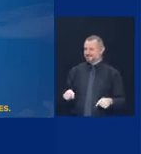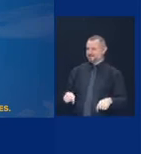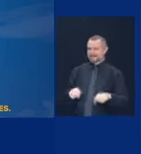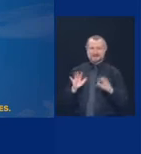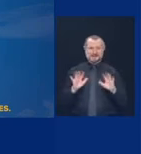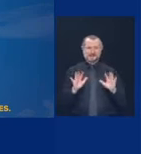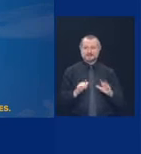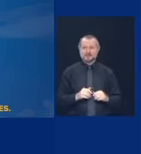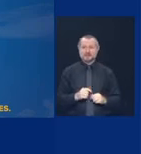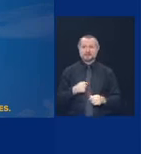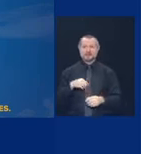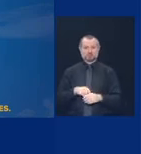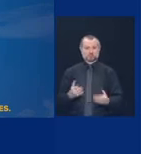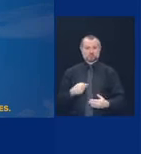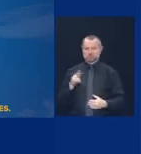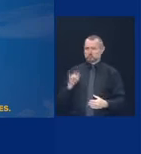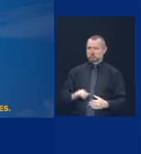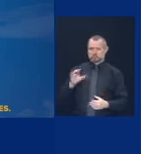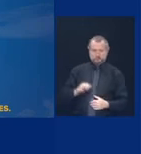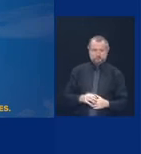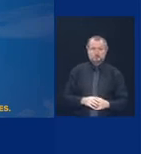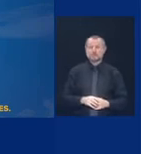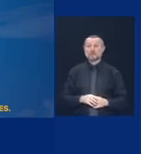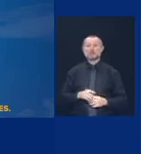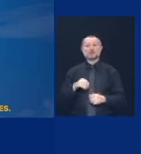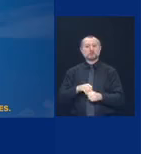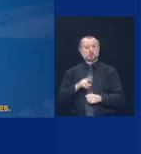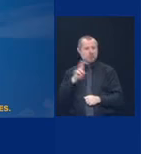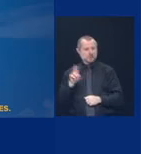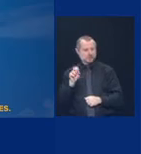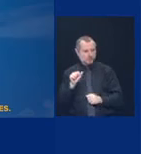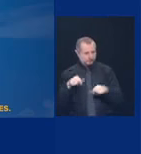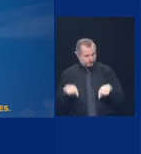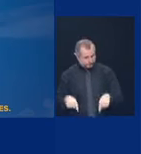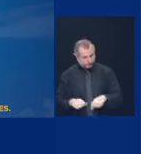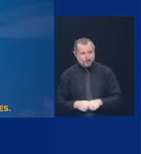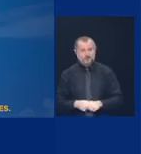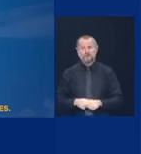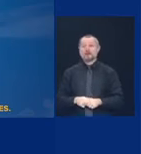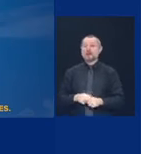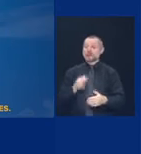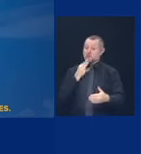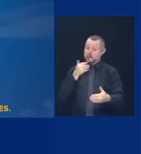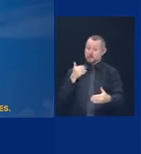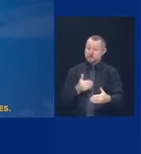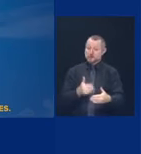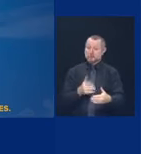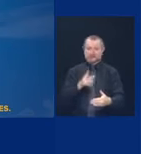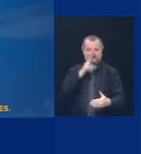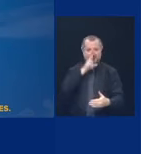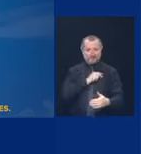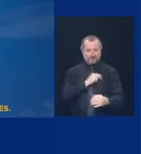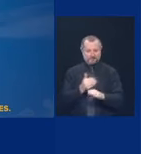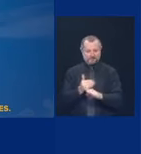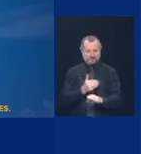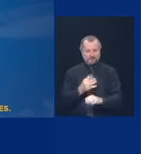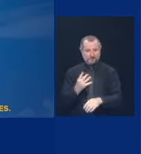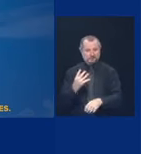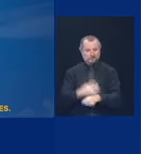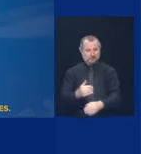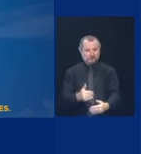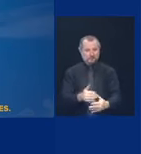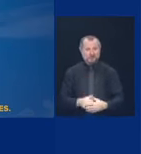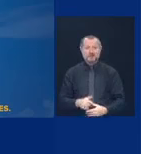in New York City. That's in the United States of America. We're 4 days until Thanksgiving, 5 days until